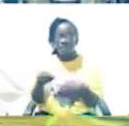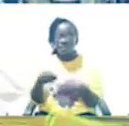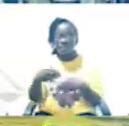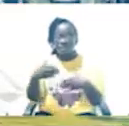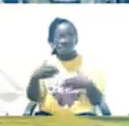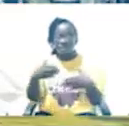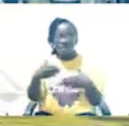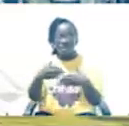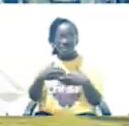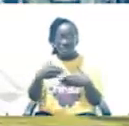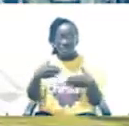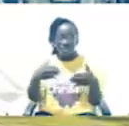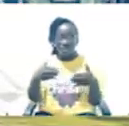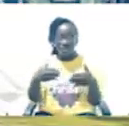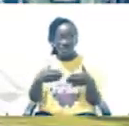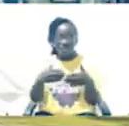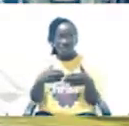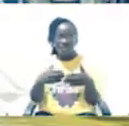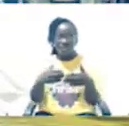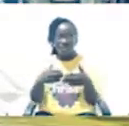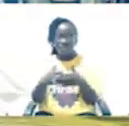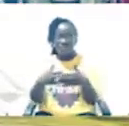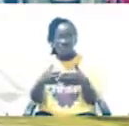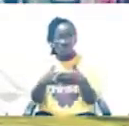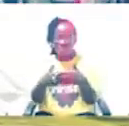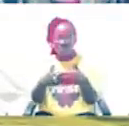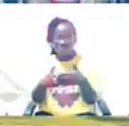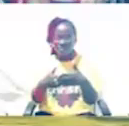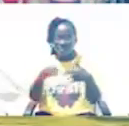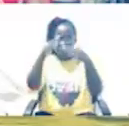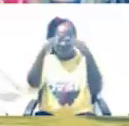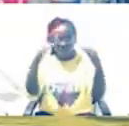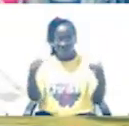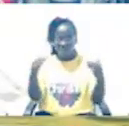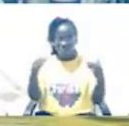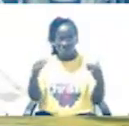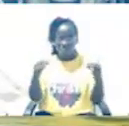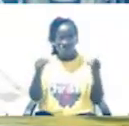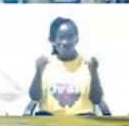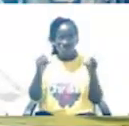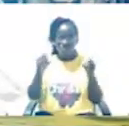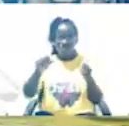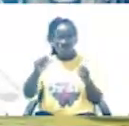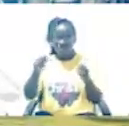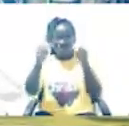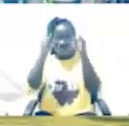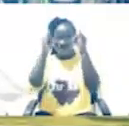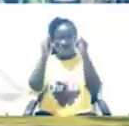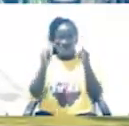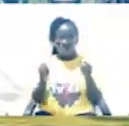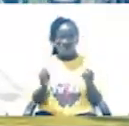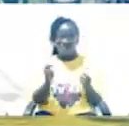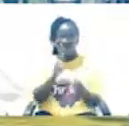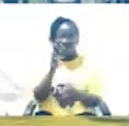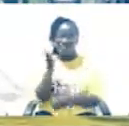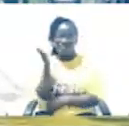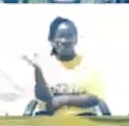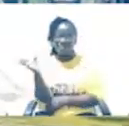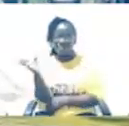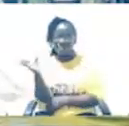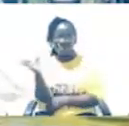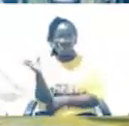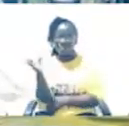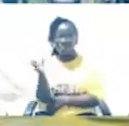of the place. Eho and abosom anyone anyame wo. It is sad to see what human beings worship.